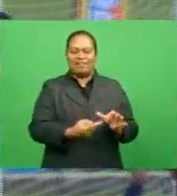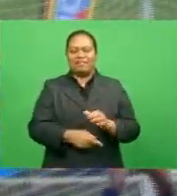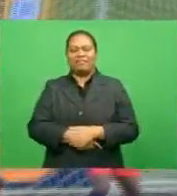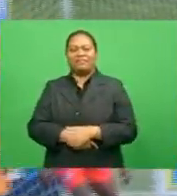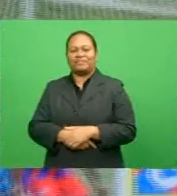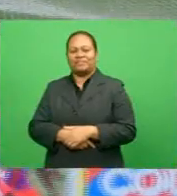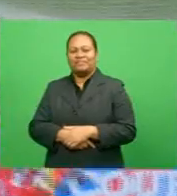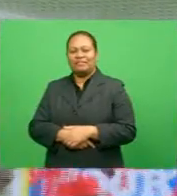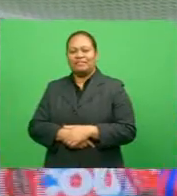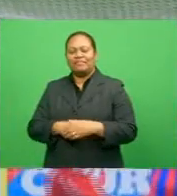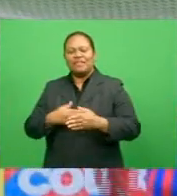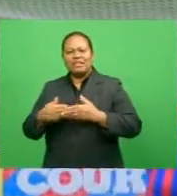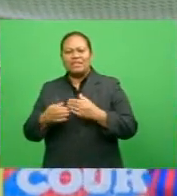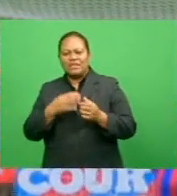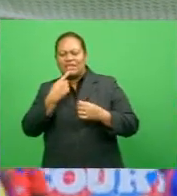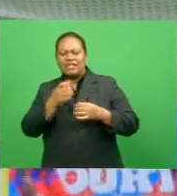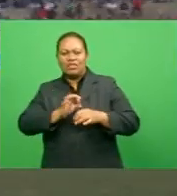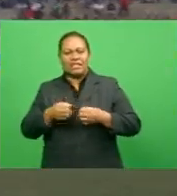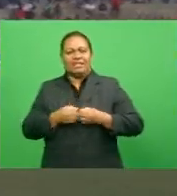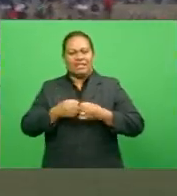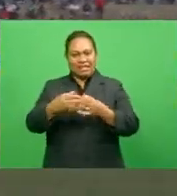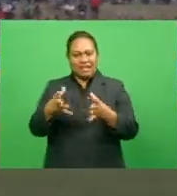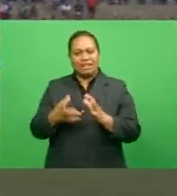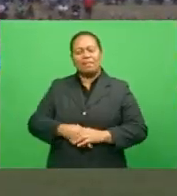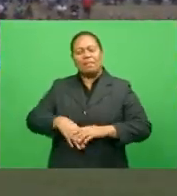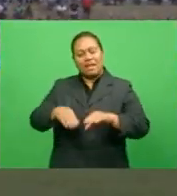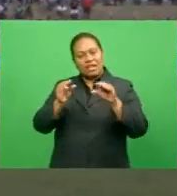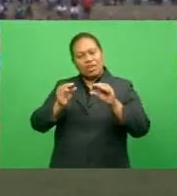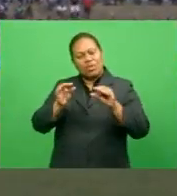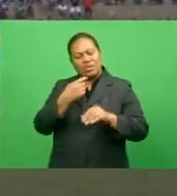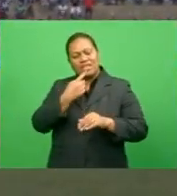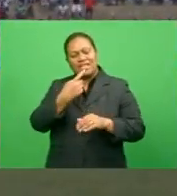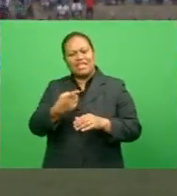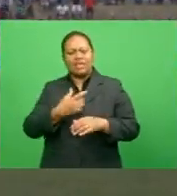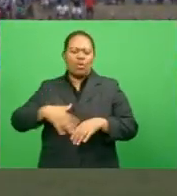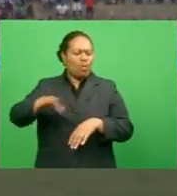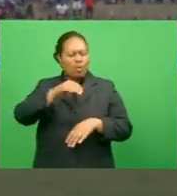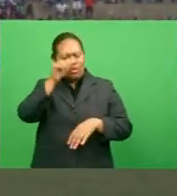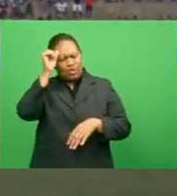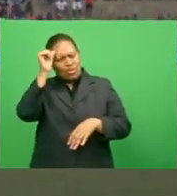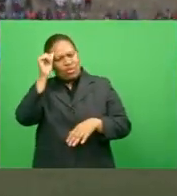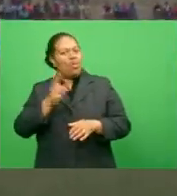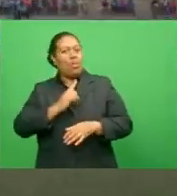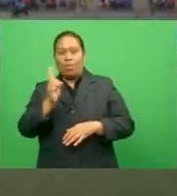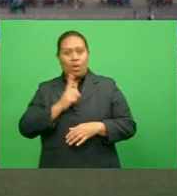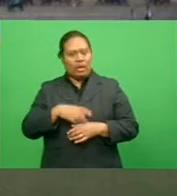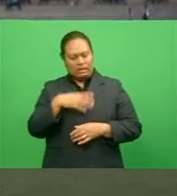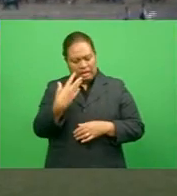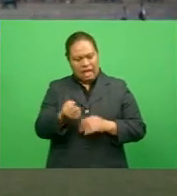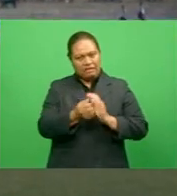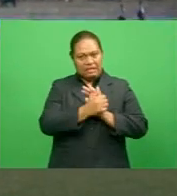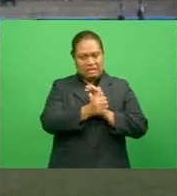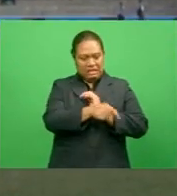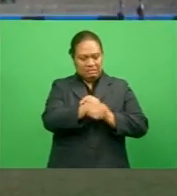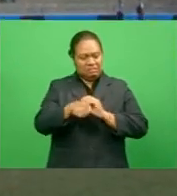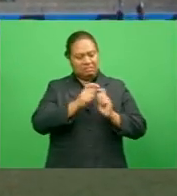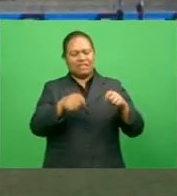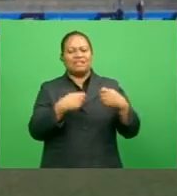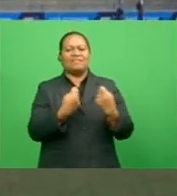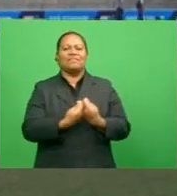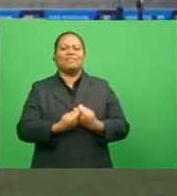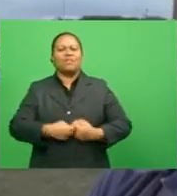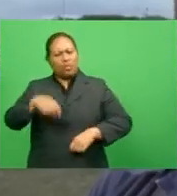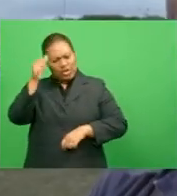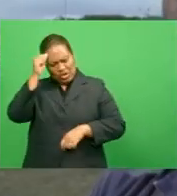Despite the slow start in the tournament, head coach Ronnie Lal knew all along what these players were capable of. We knew that this team is capable of doing